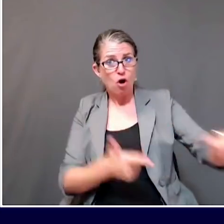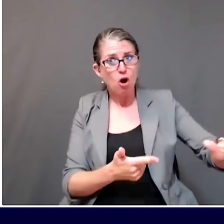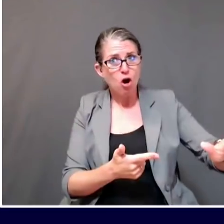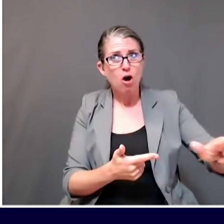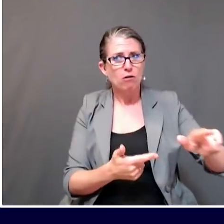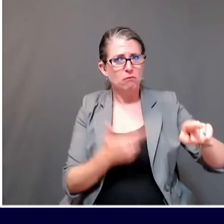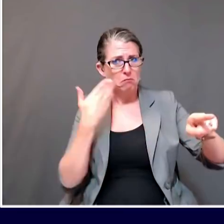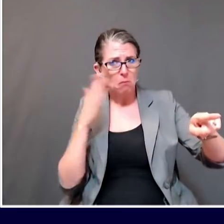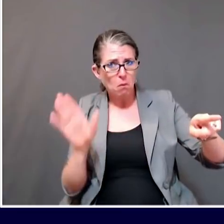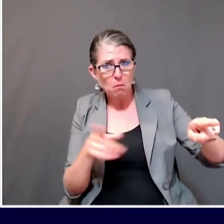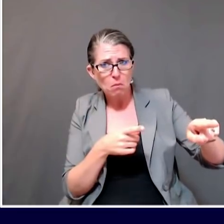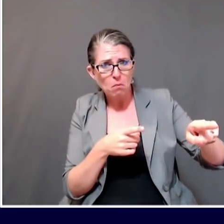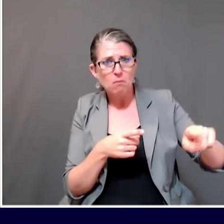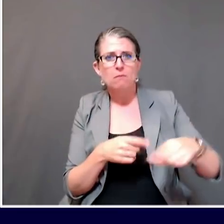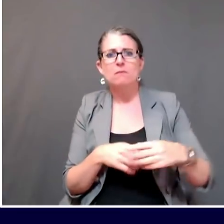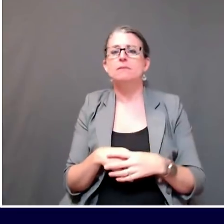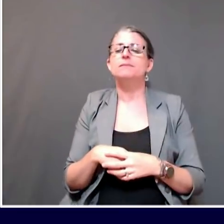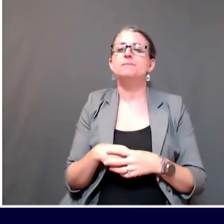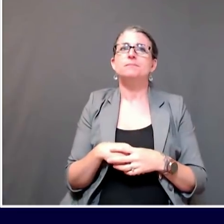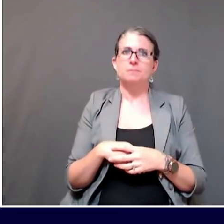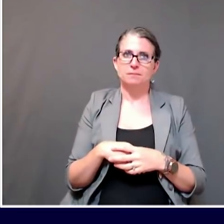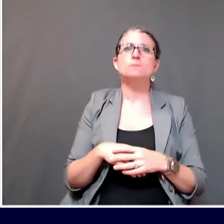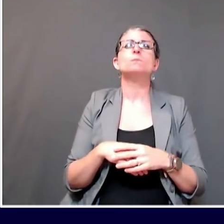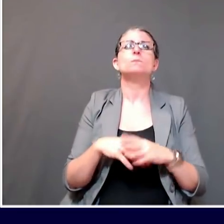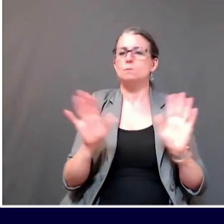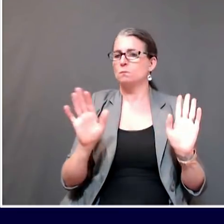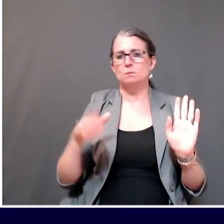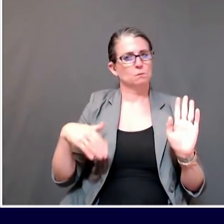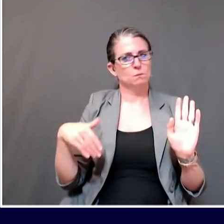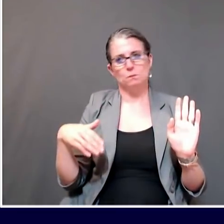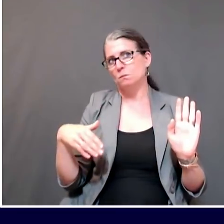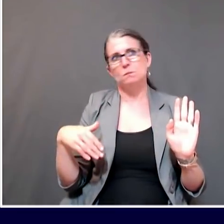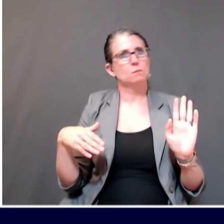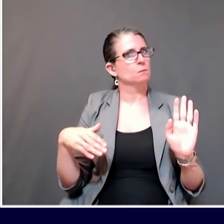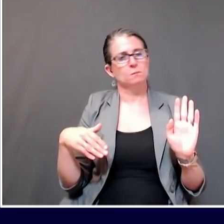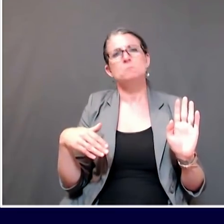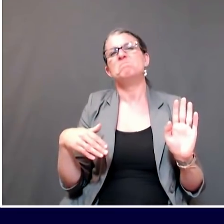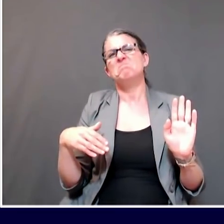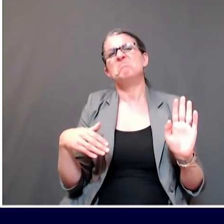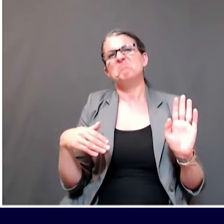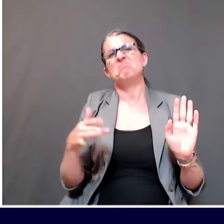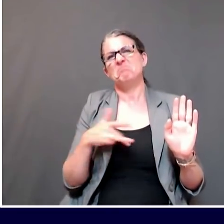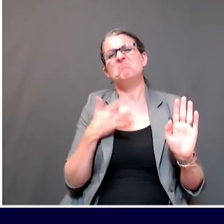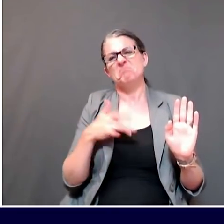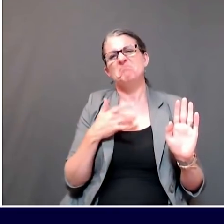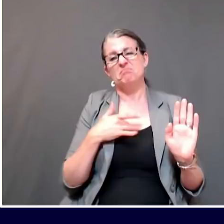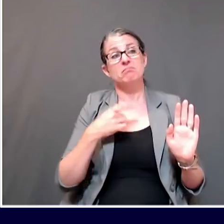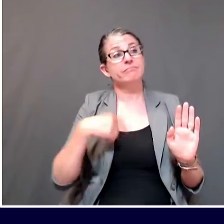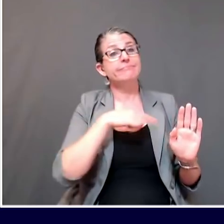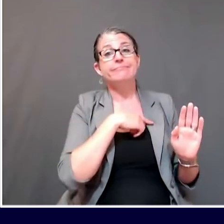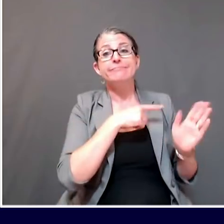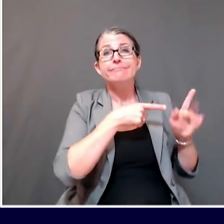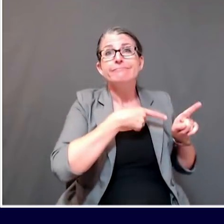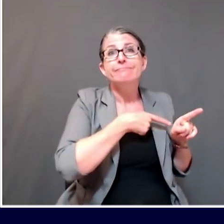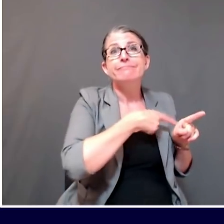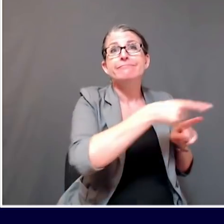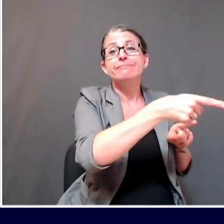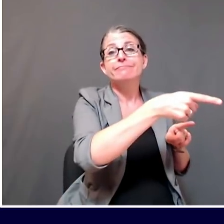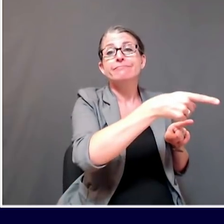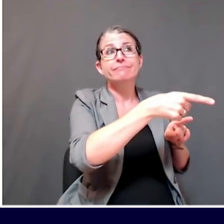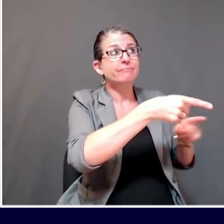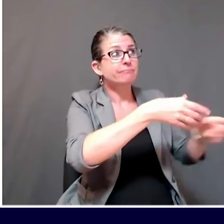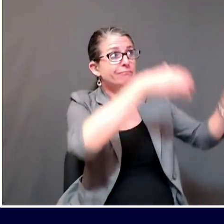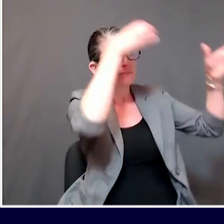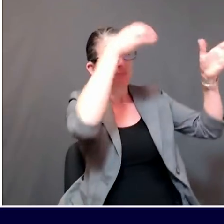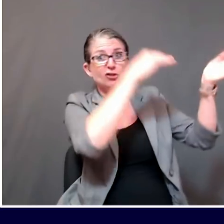calls that have been going on or are going on with our epidemiology team and our case investigators with Walmart. I know